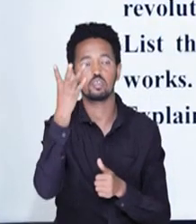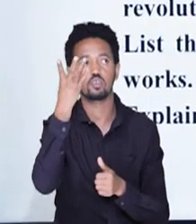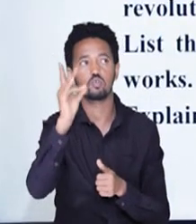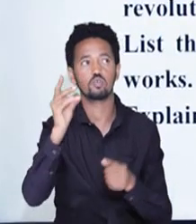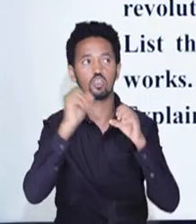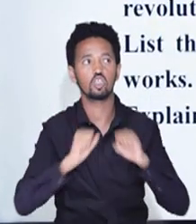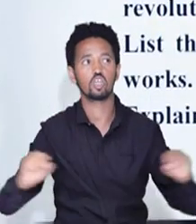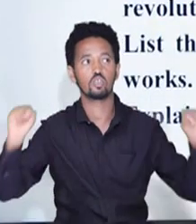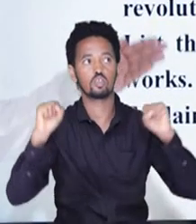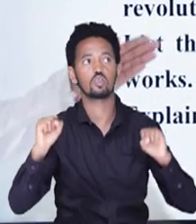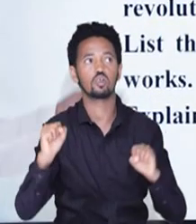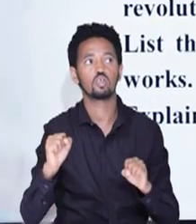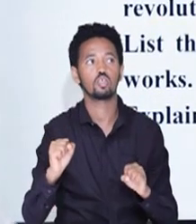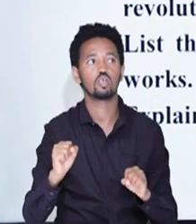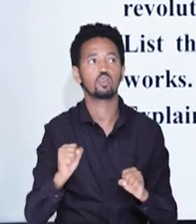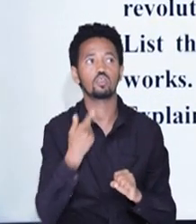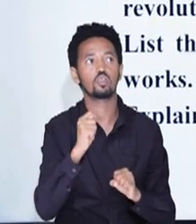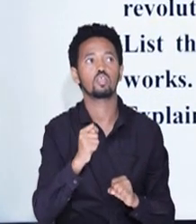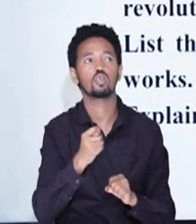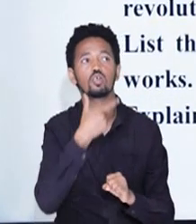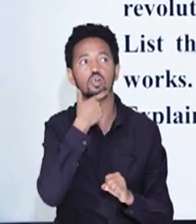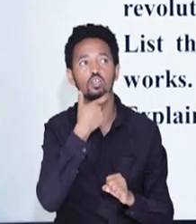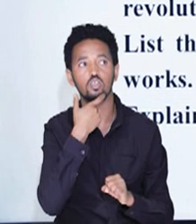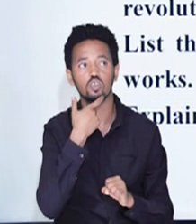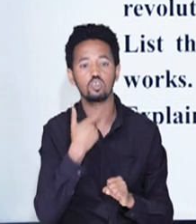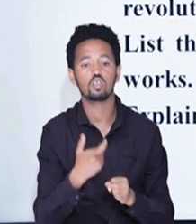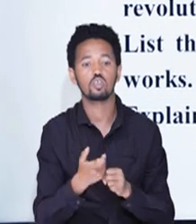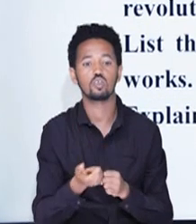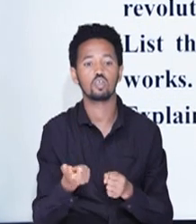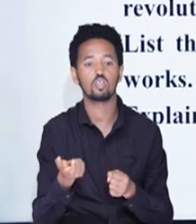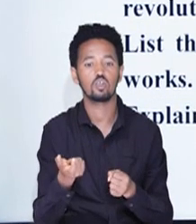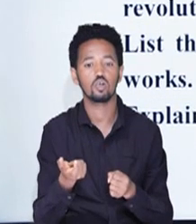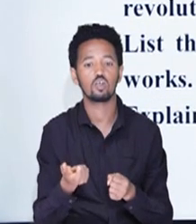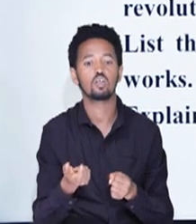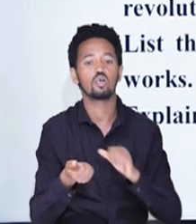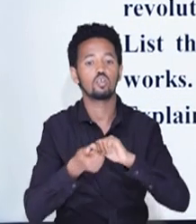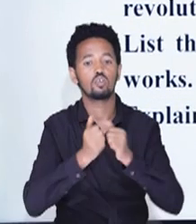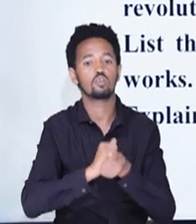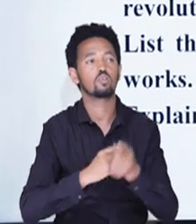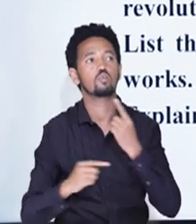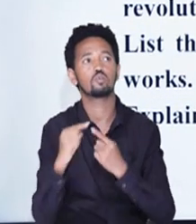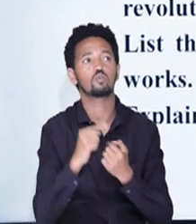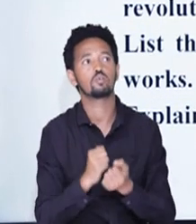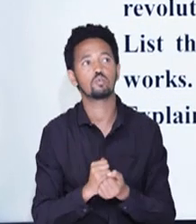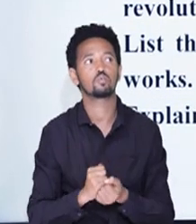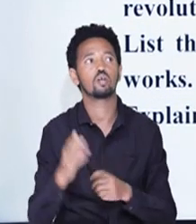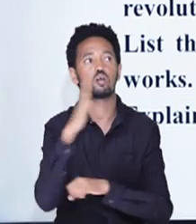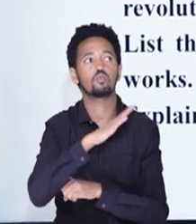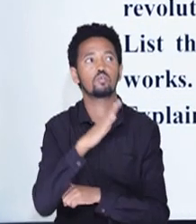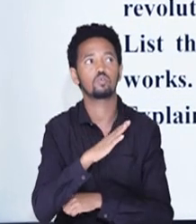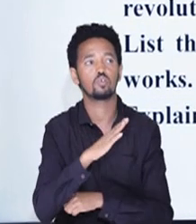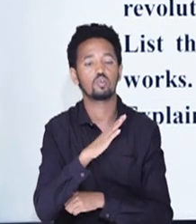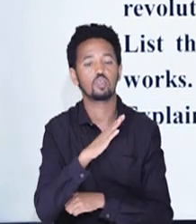17th century, the English Revolution, and the Enlightenment. After